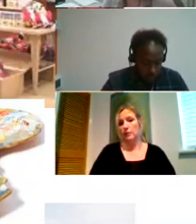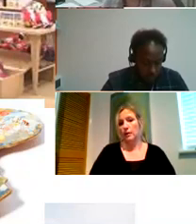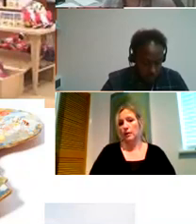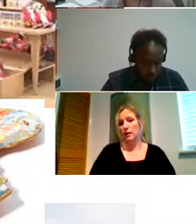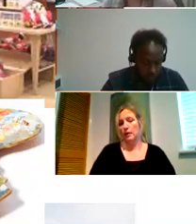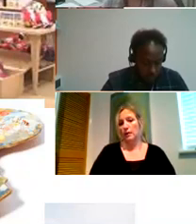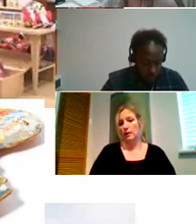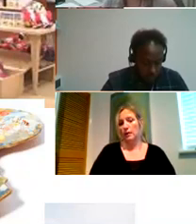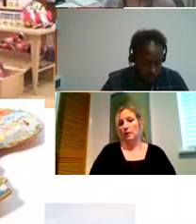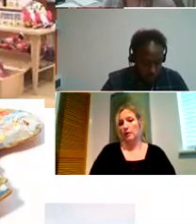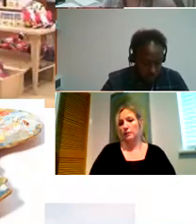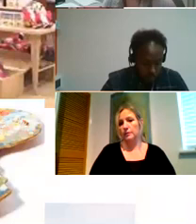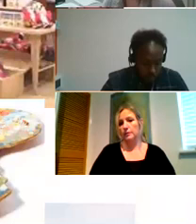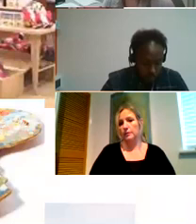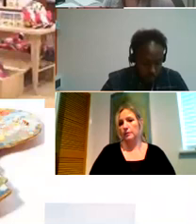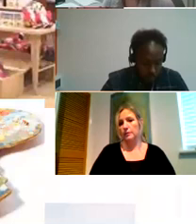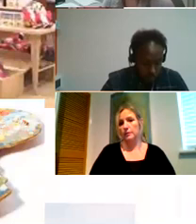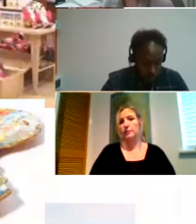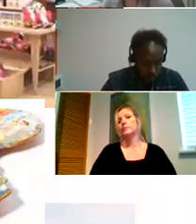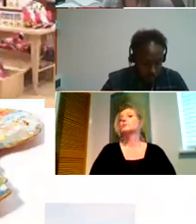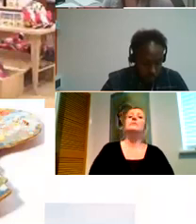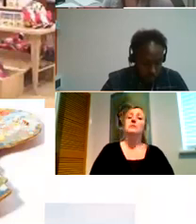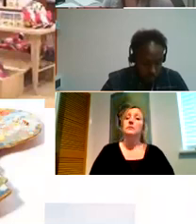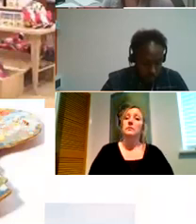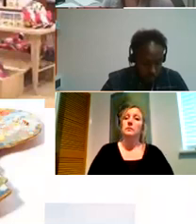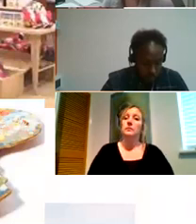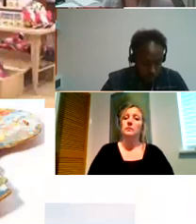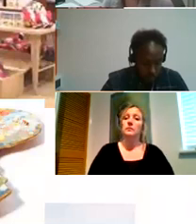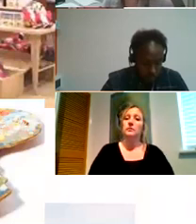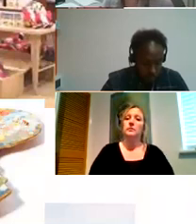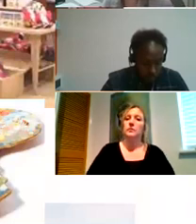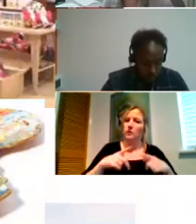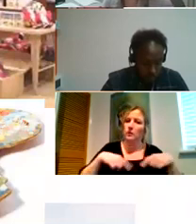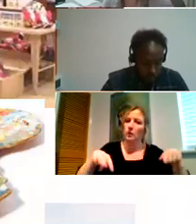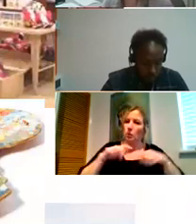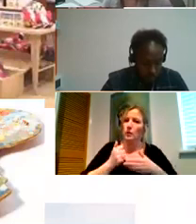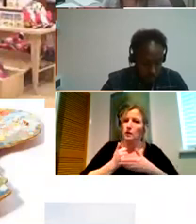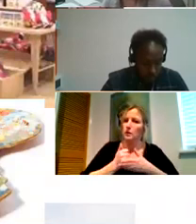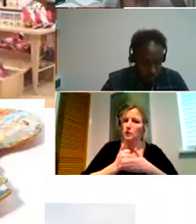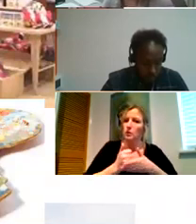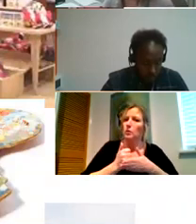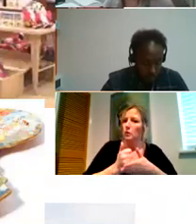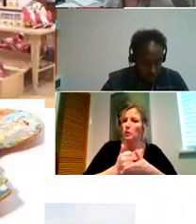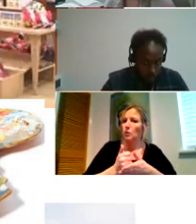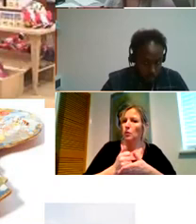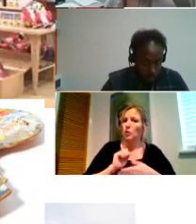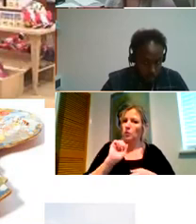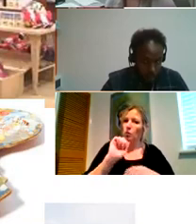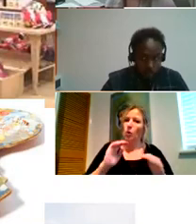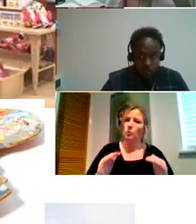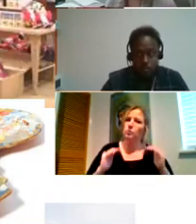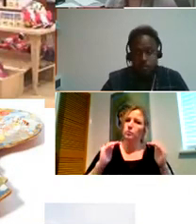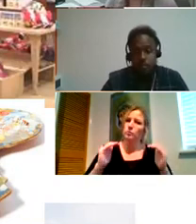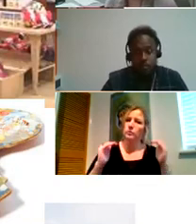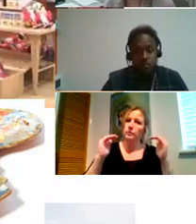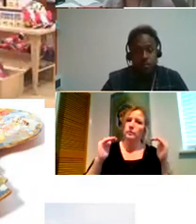got very good progression routes into mainstream within the college, whether it's